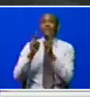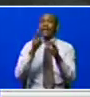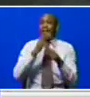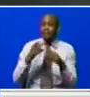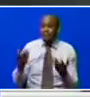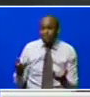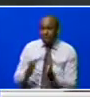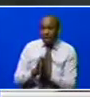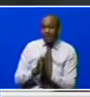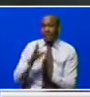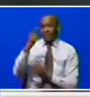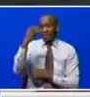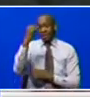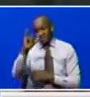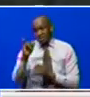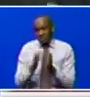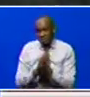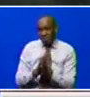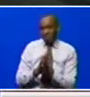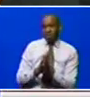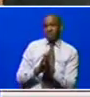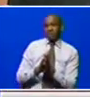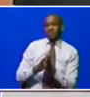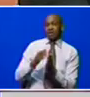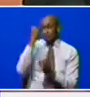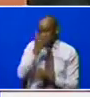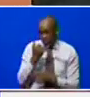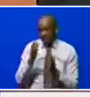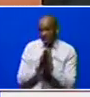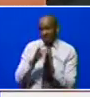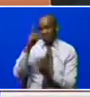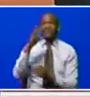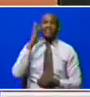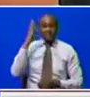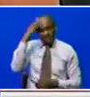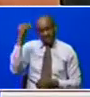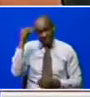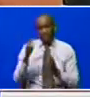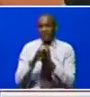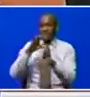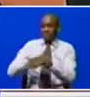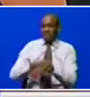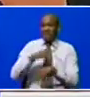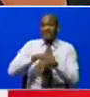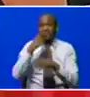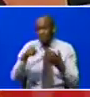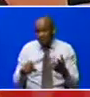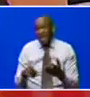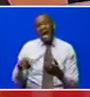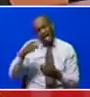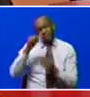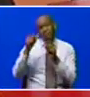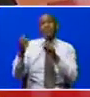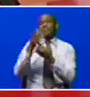like Daisy and Modivo. Joy and Divo and Dida and that sort of thing. What will it take to get us there